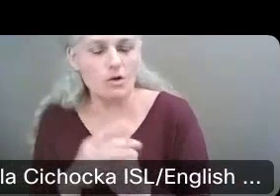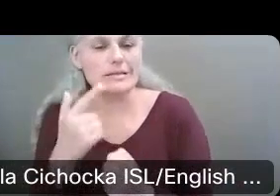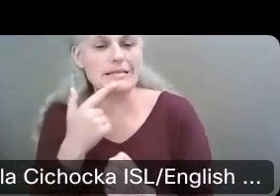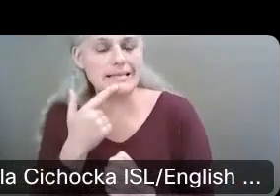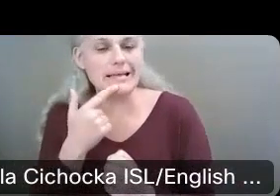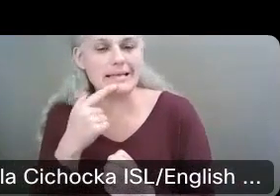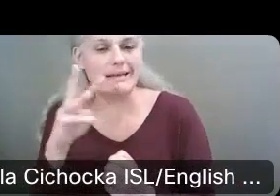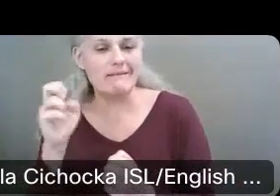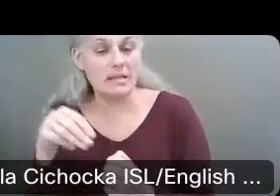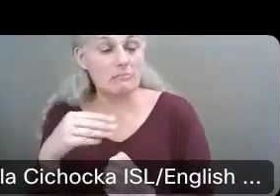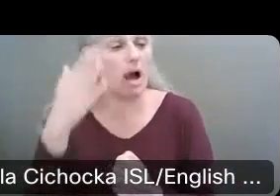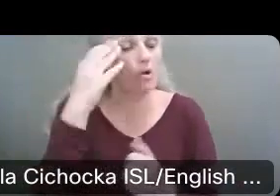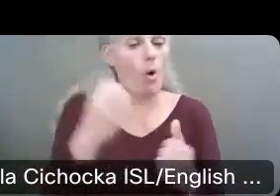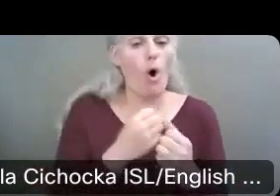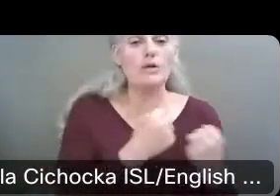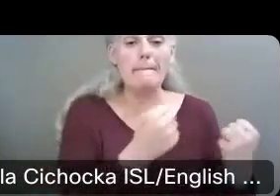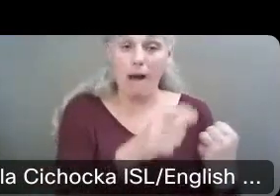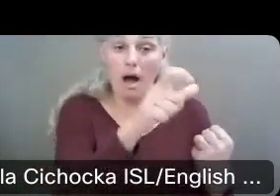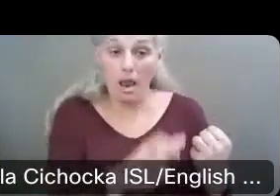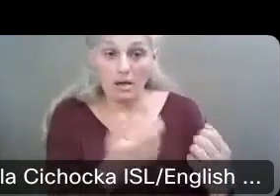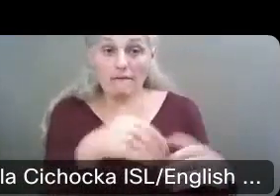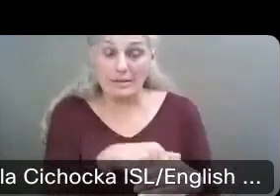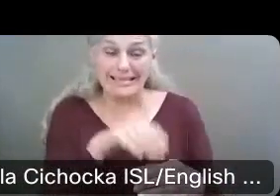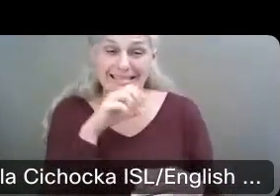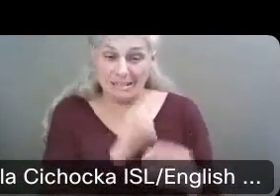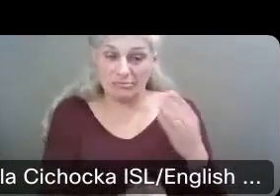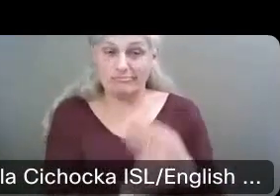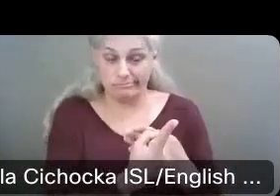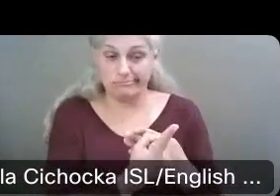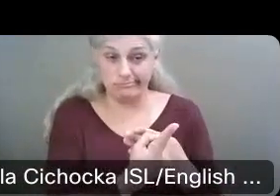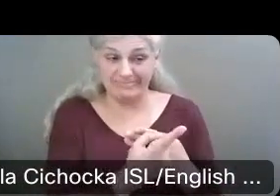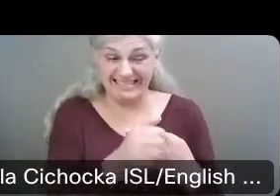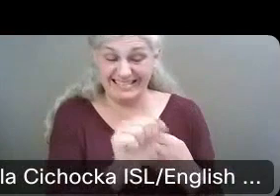another pilot involved in a pretty bad accident, not of his own making.